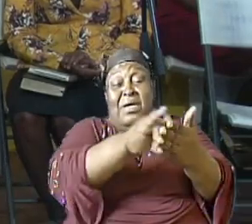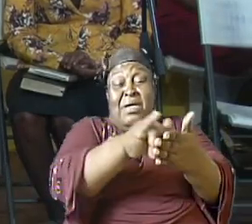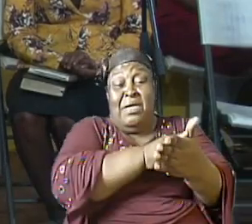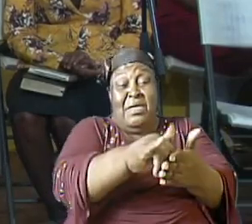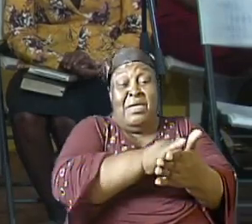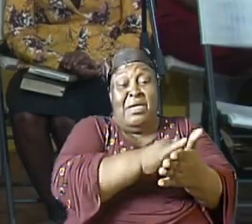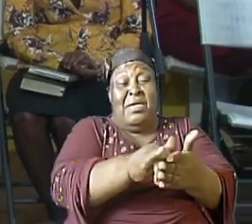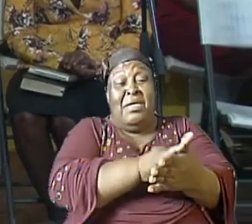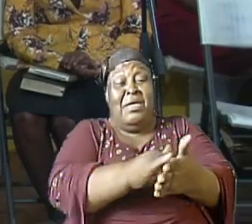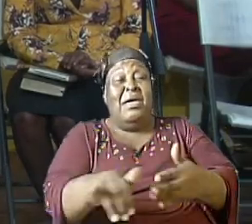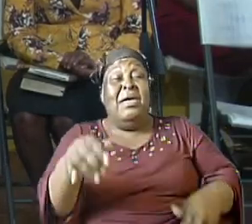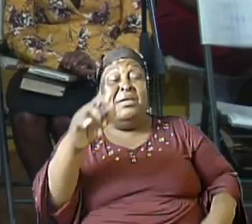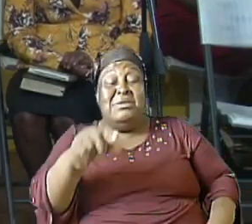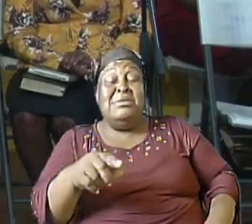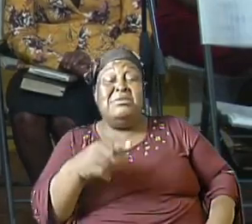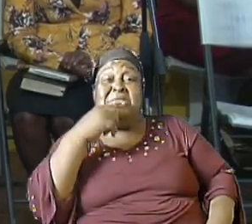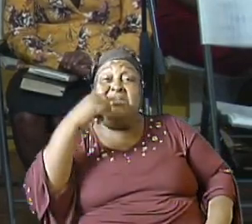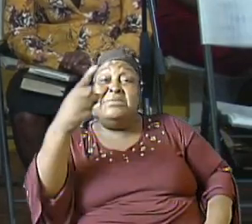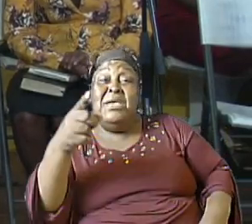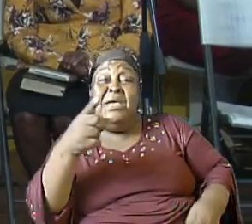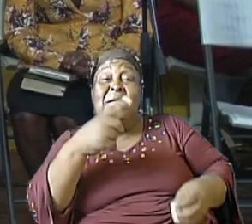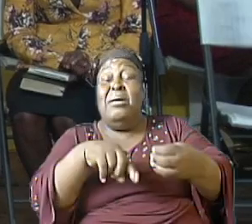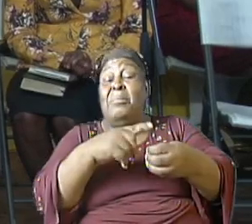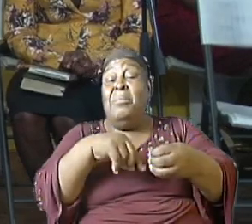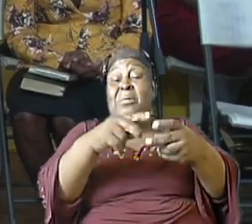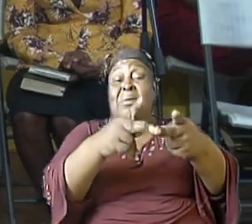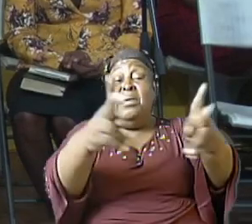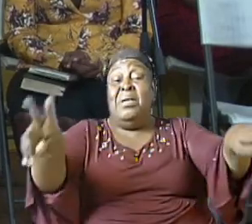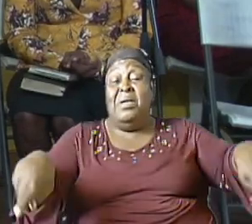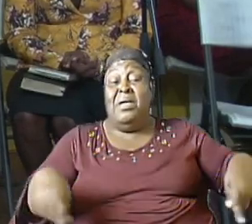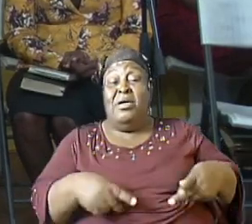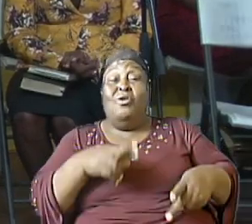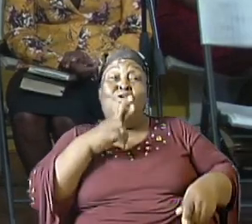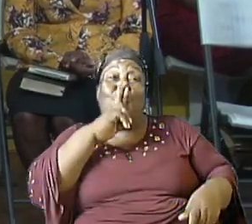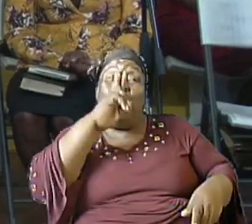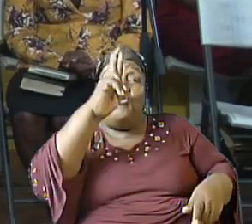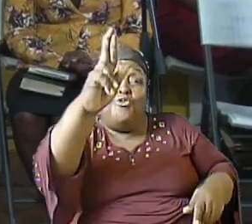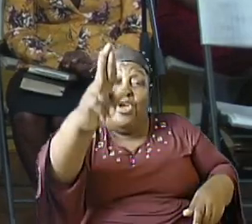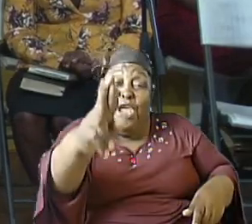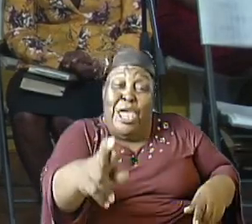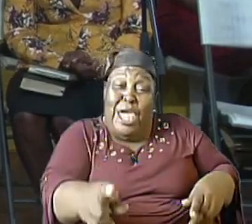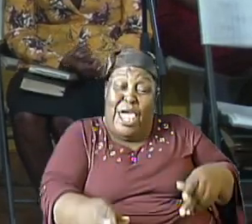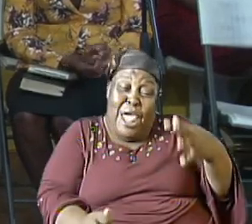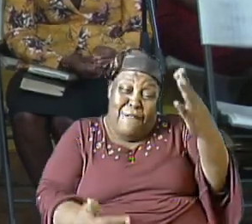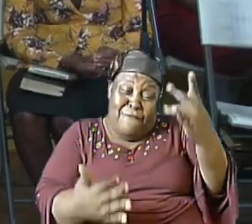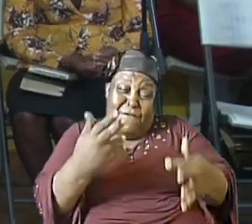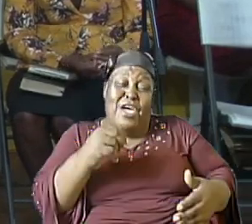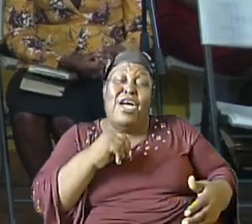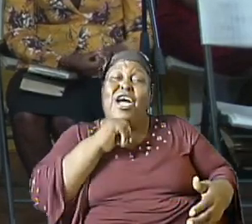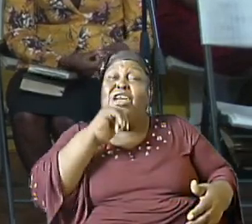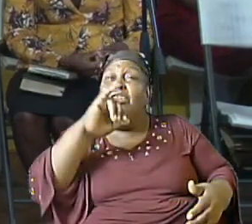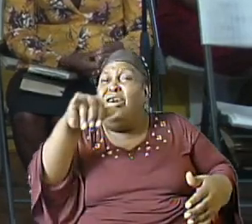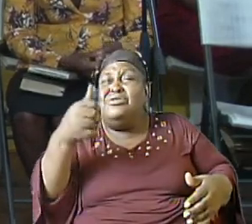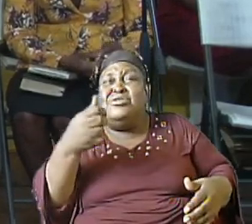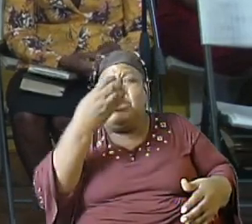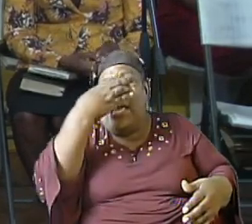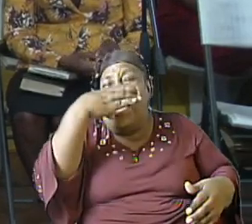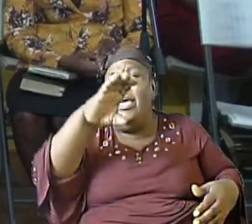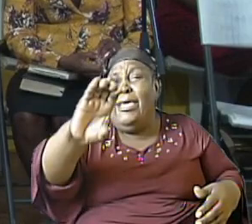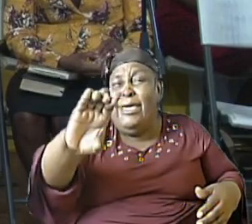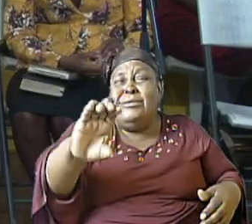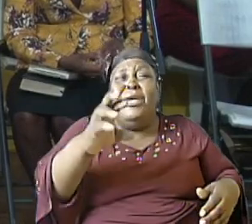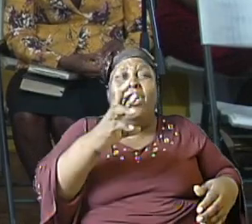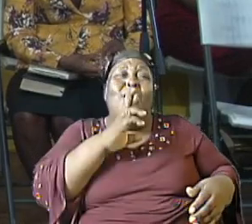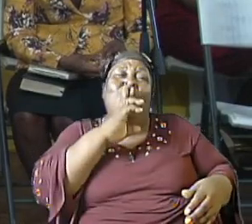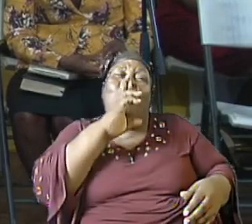And Jesus is describing a place where real fire, not just the heat of a pot or an iron,